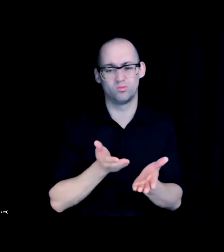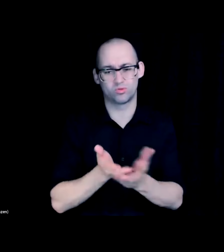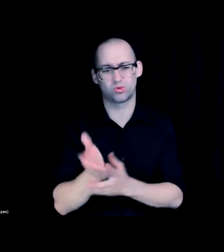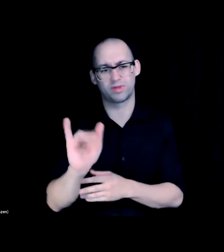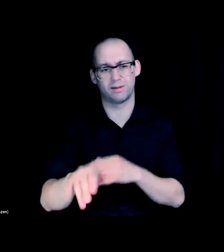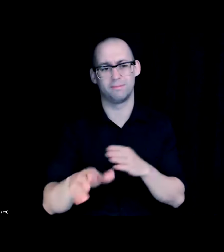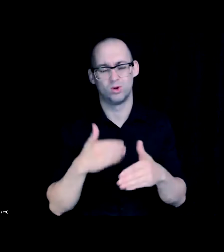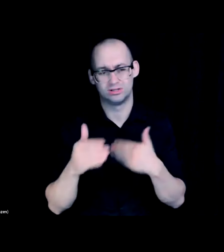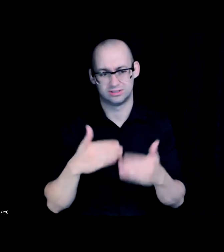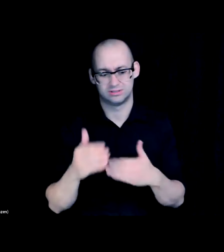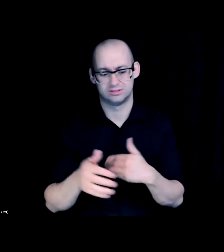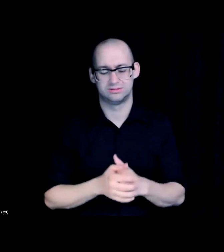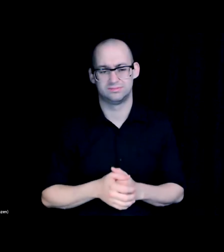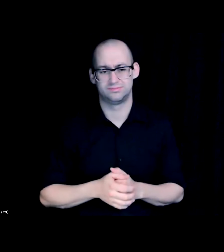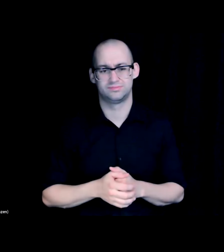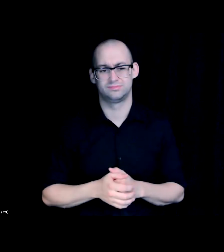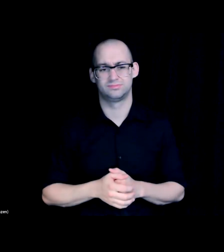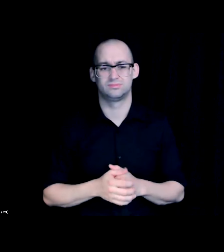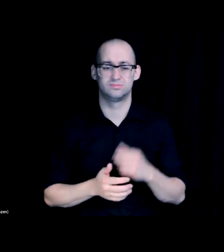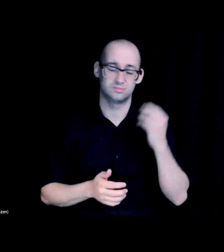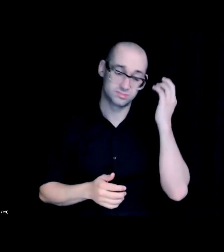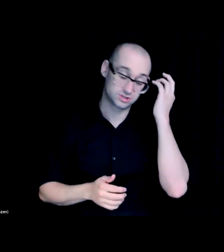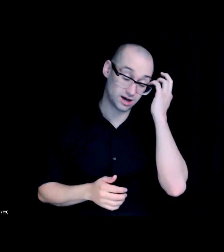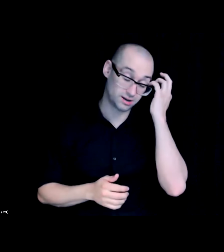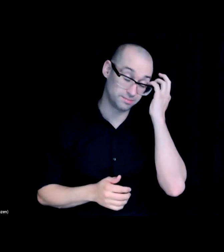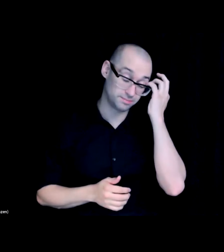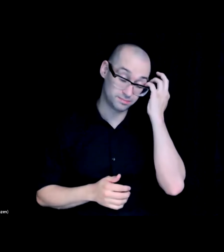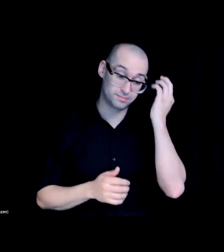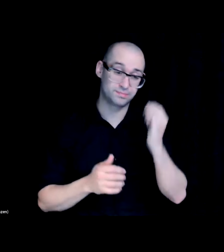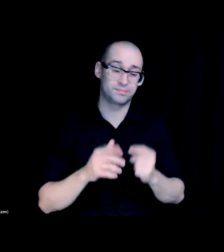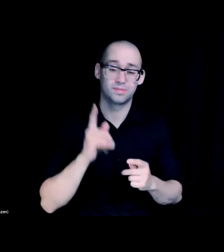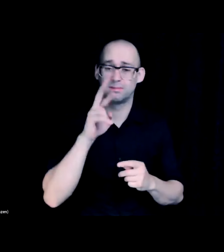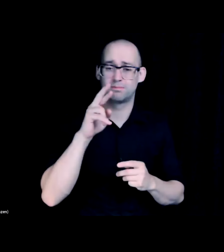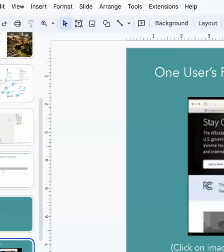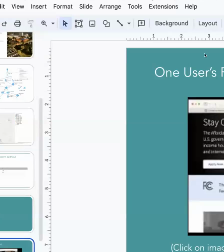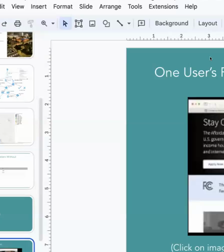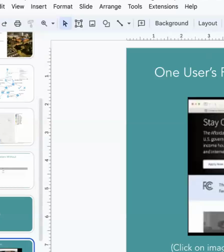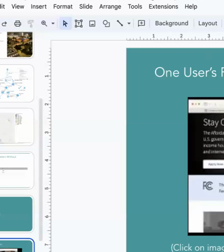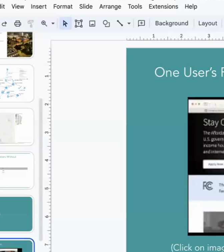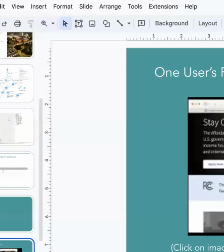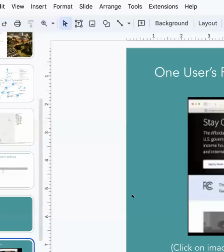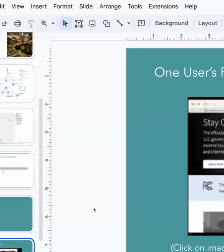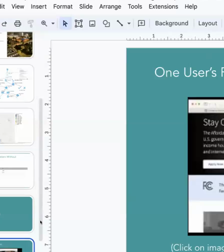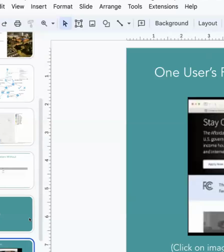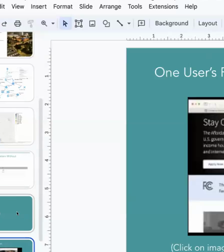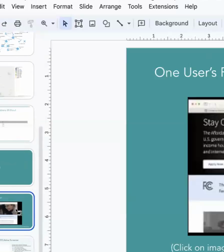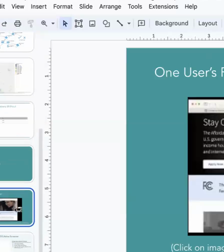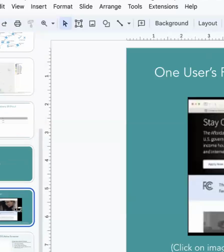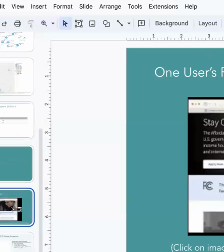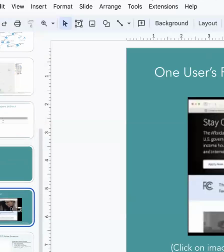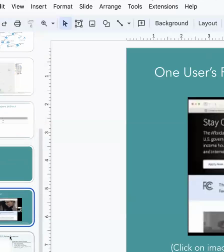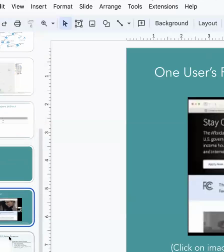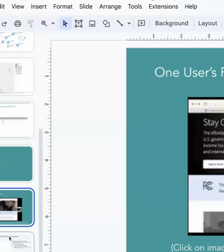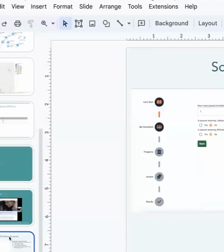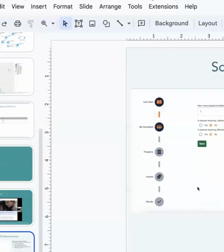I'll share my screen one more time. We did a pre-screener. So the pre-screener is nice